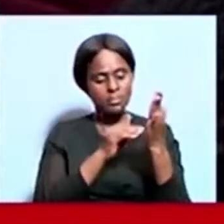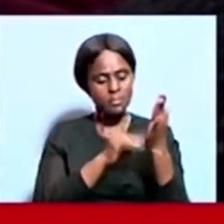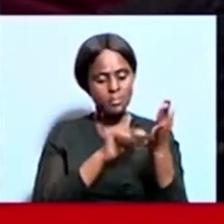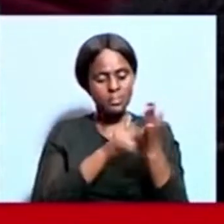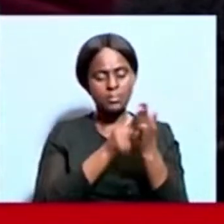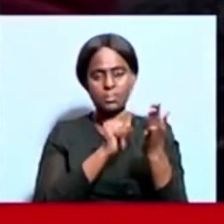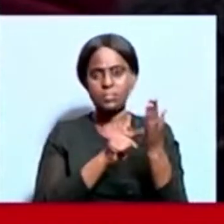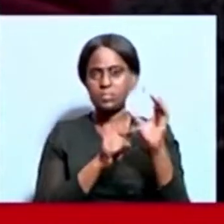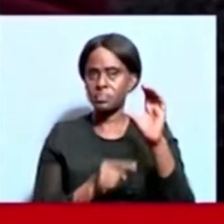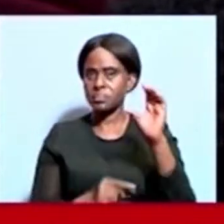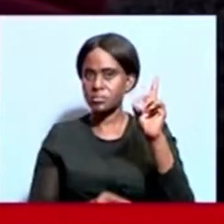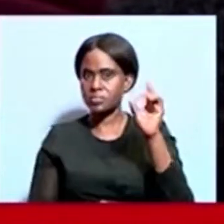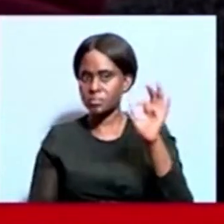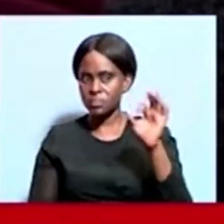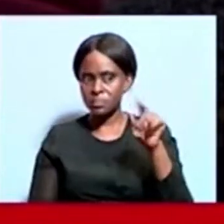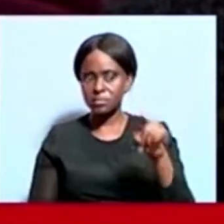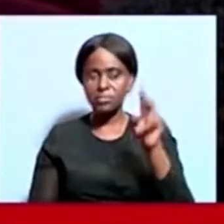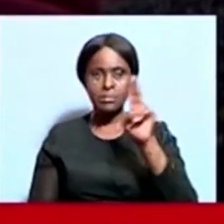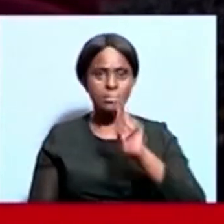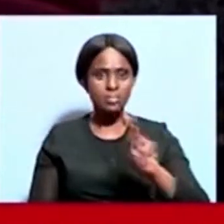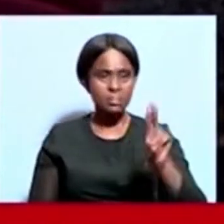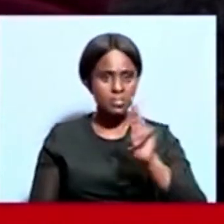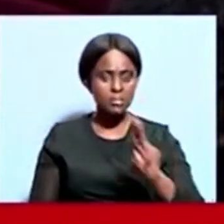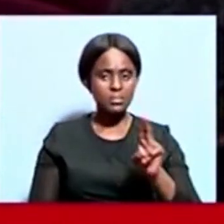CDF should